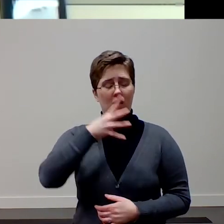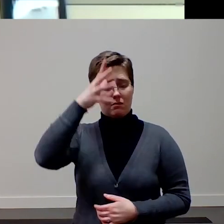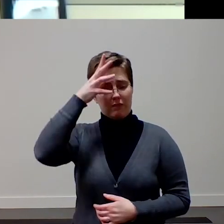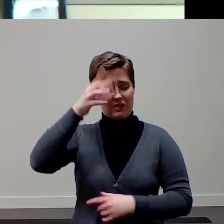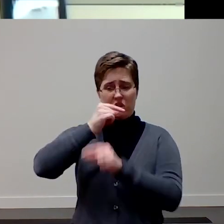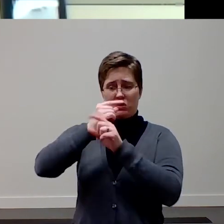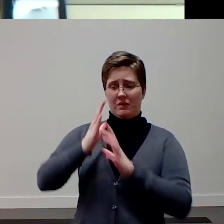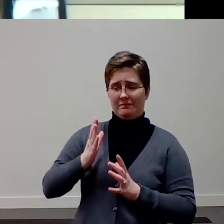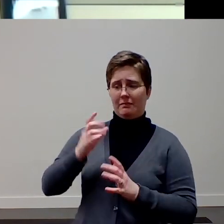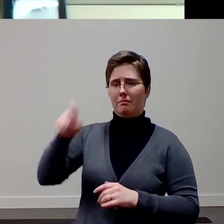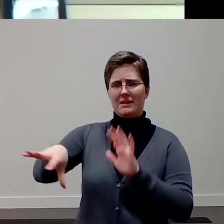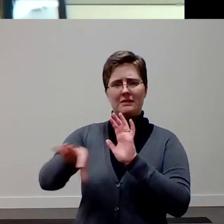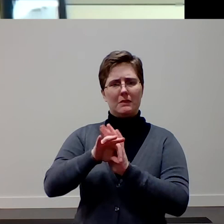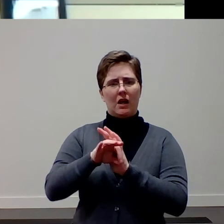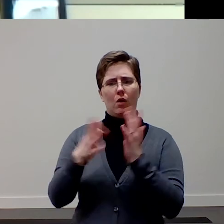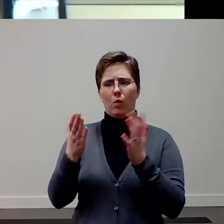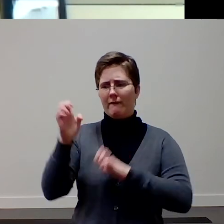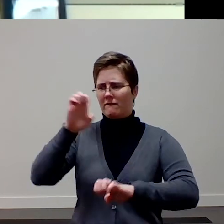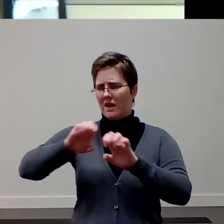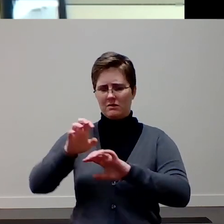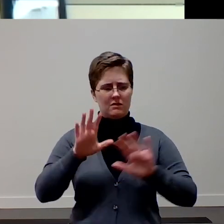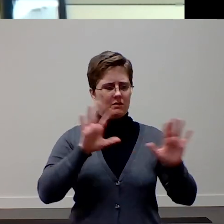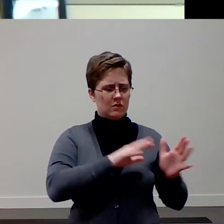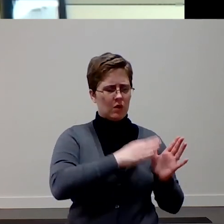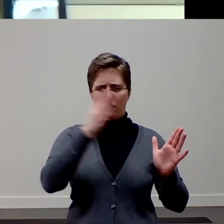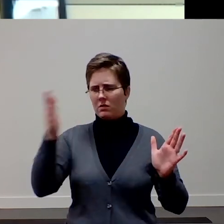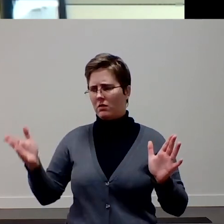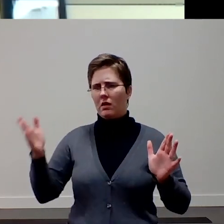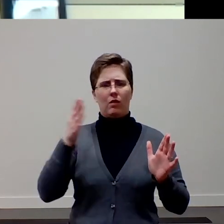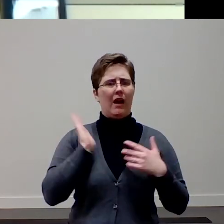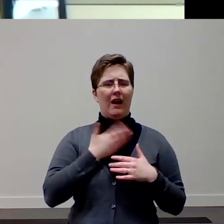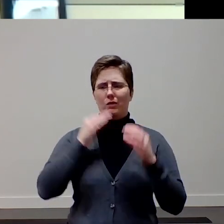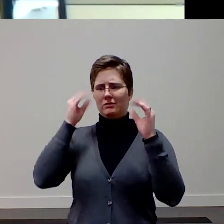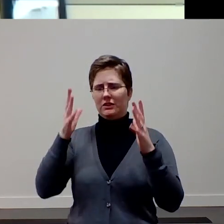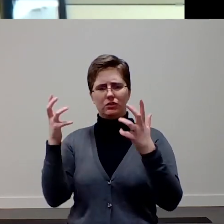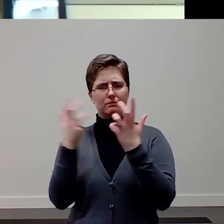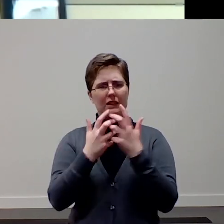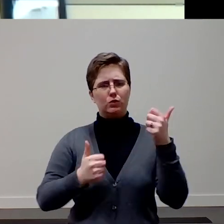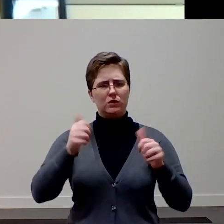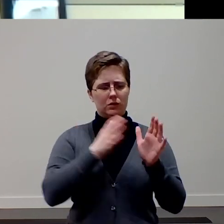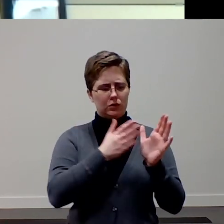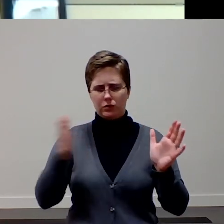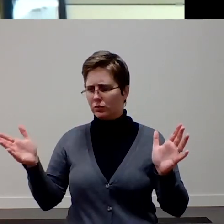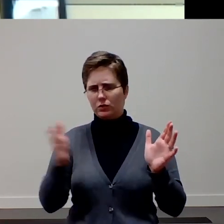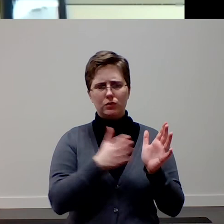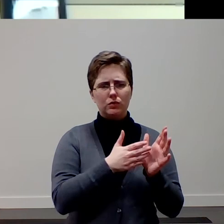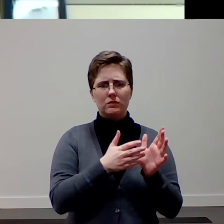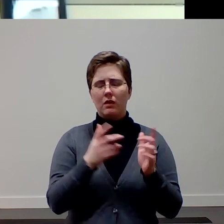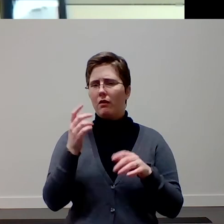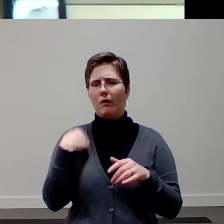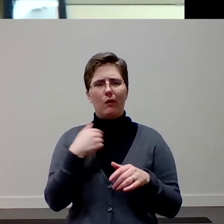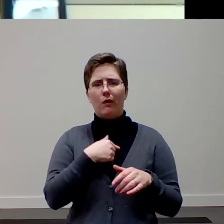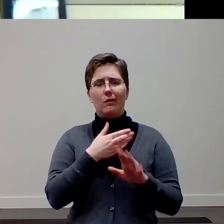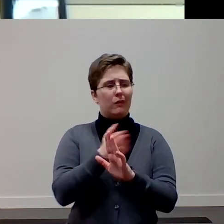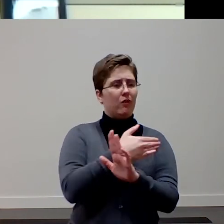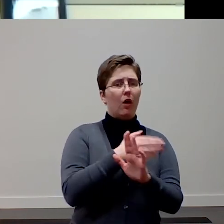that in. So that's going to be 100% right out of the gate. That will help us. And then the other area that they have tweaked